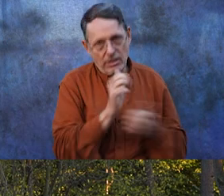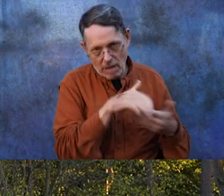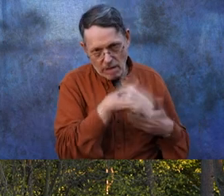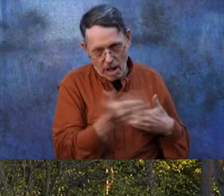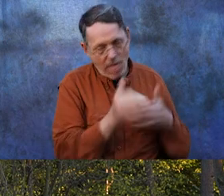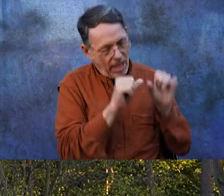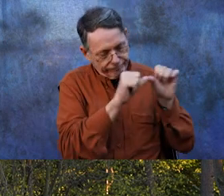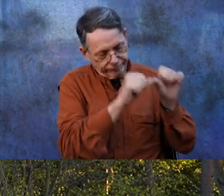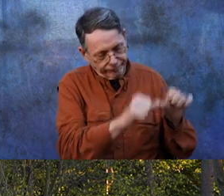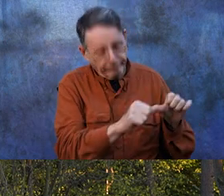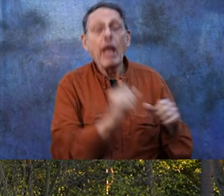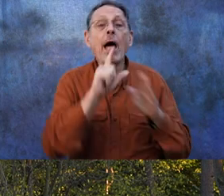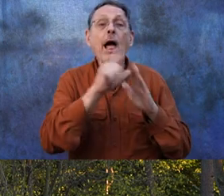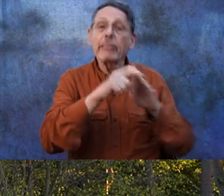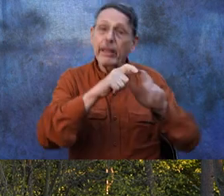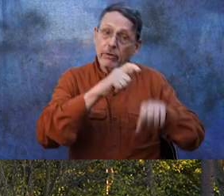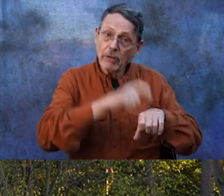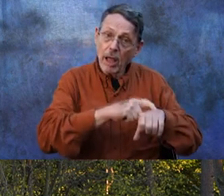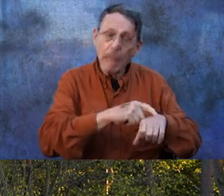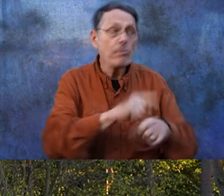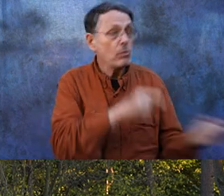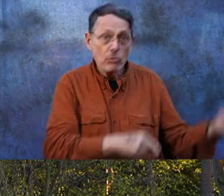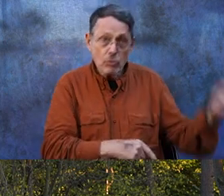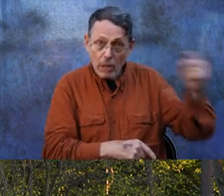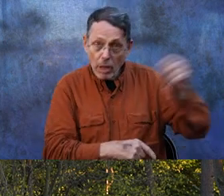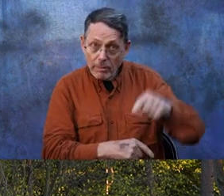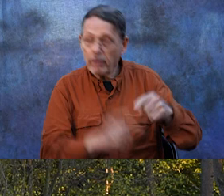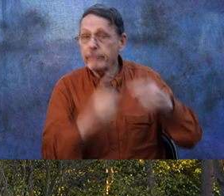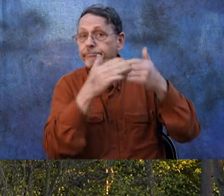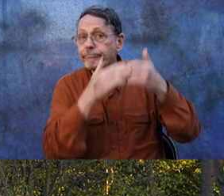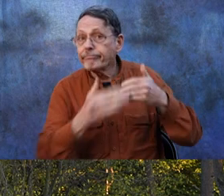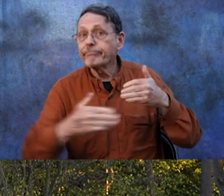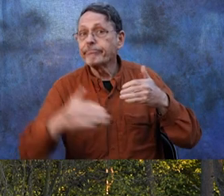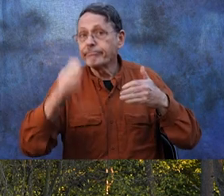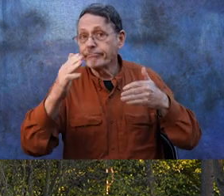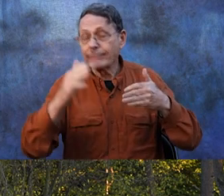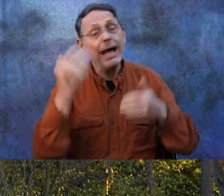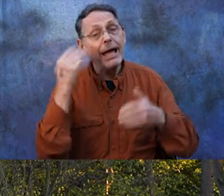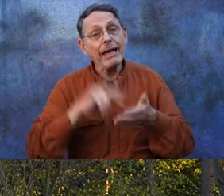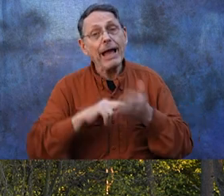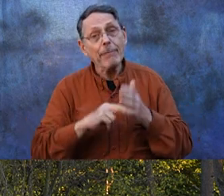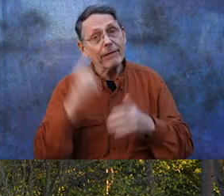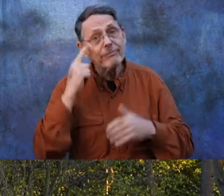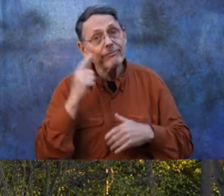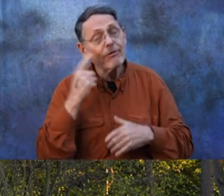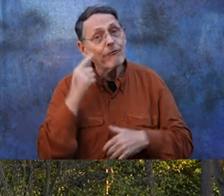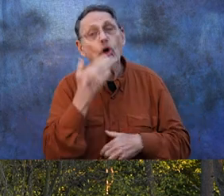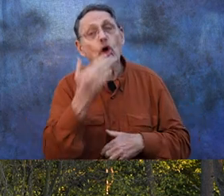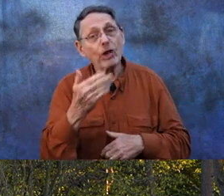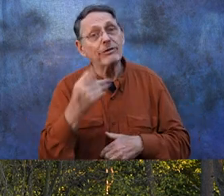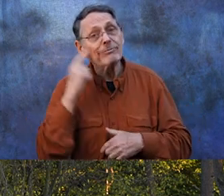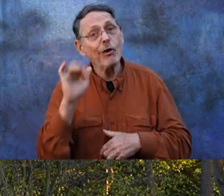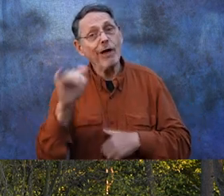And that when the time comes for you to come here for good, and I mean for